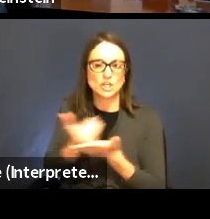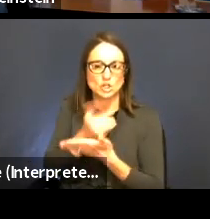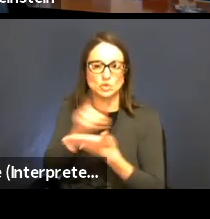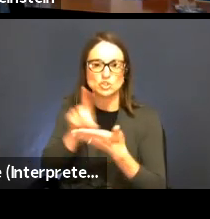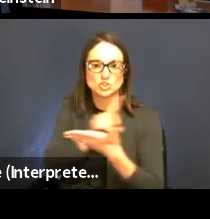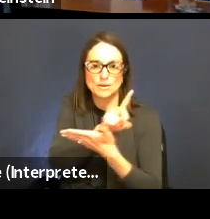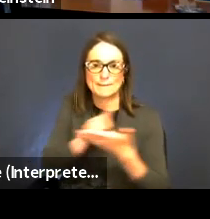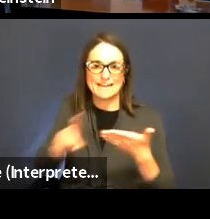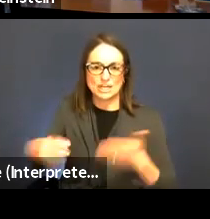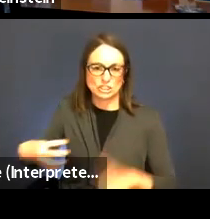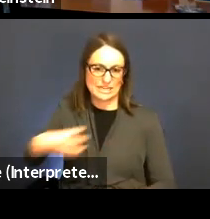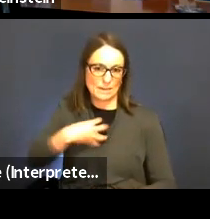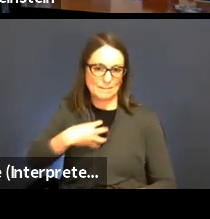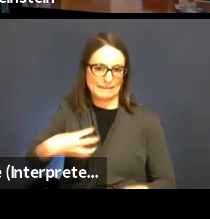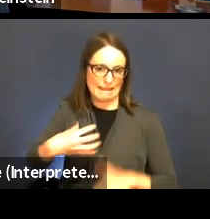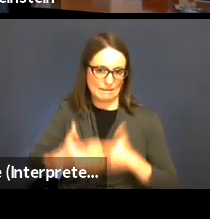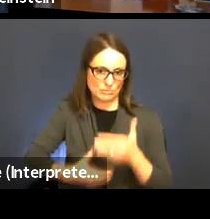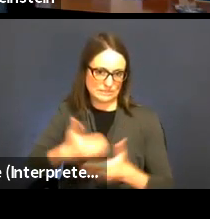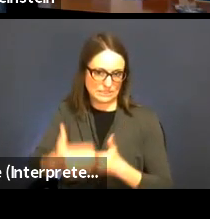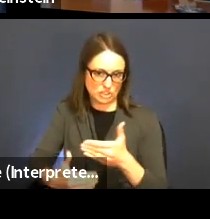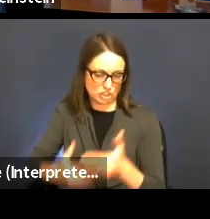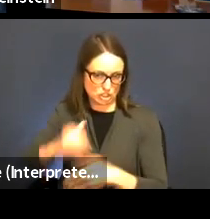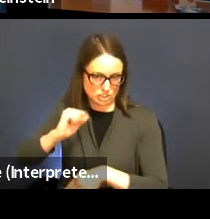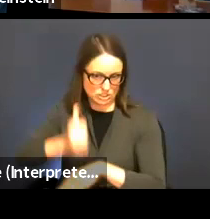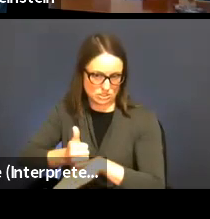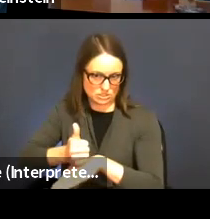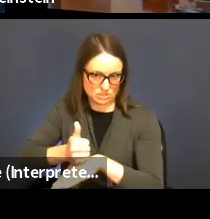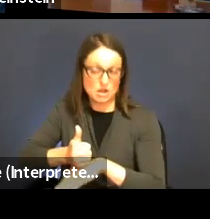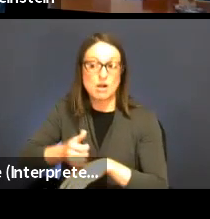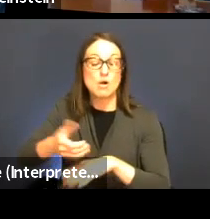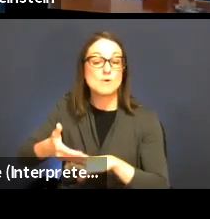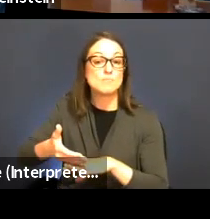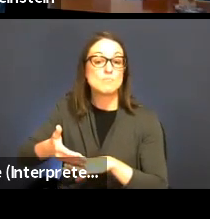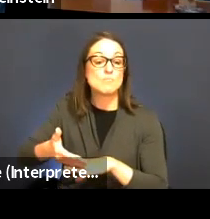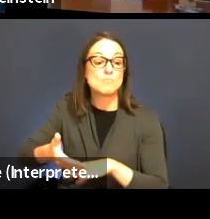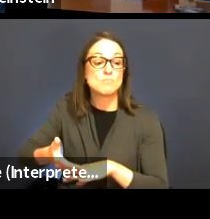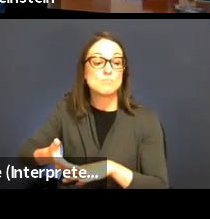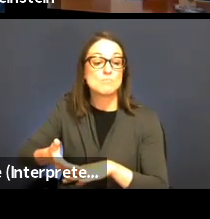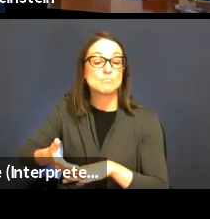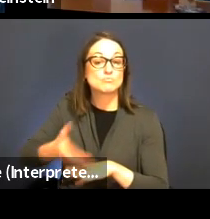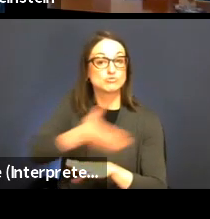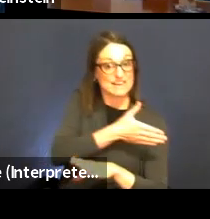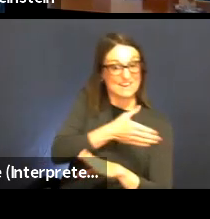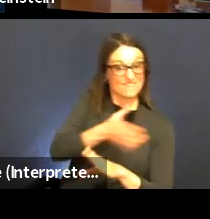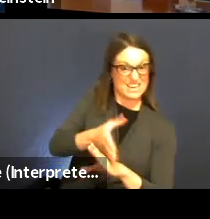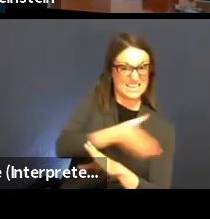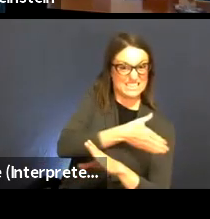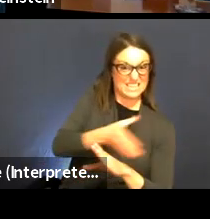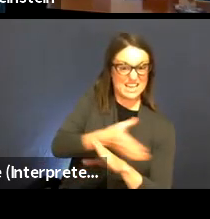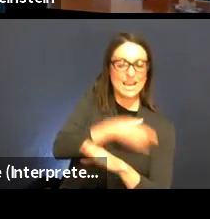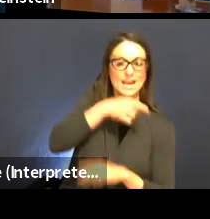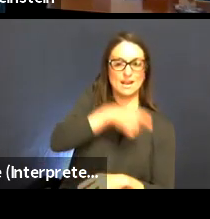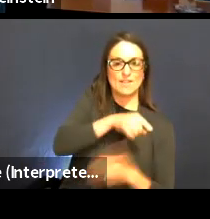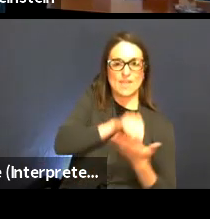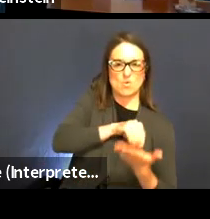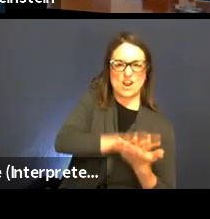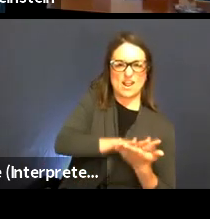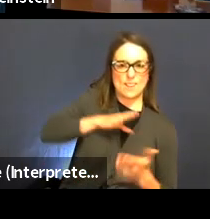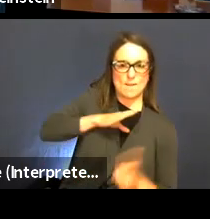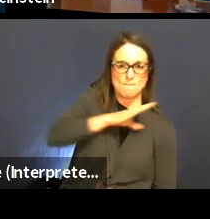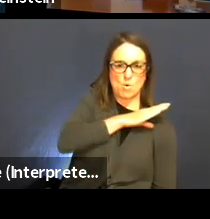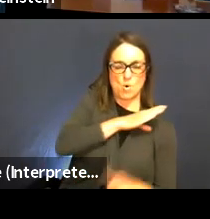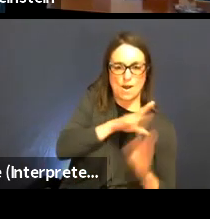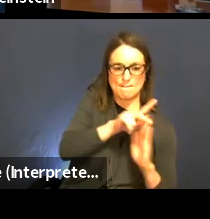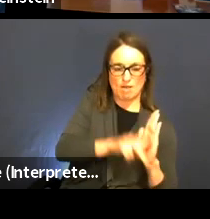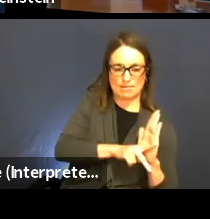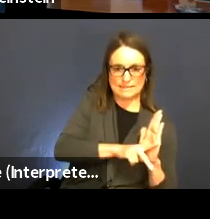complaint procedures, those had previously been found in the board policy manual. We removed what was